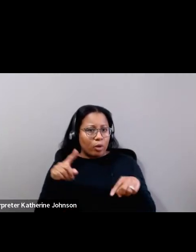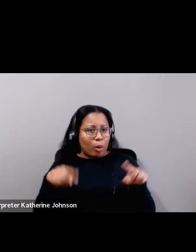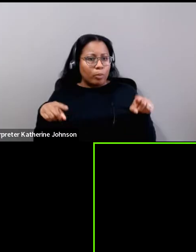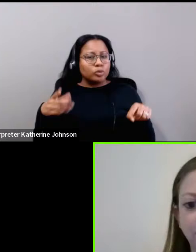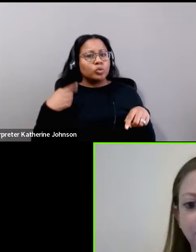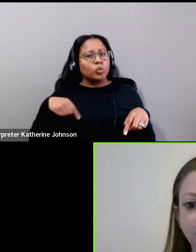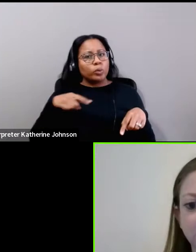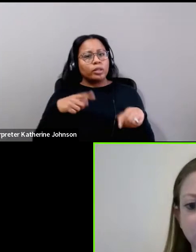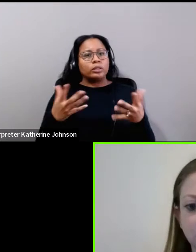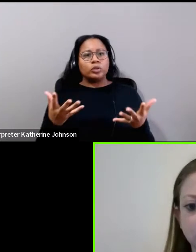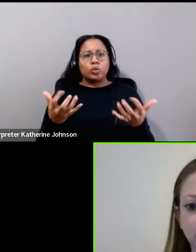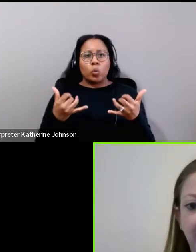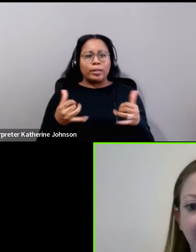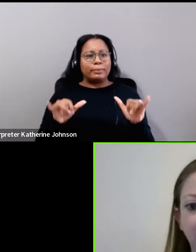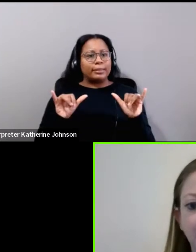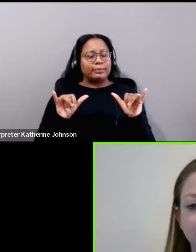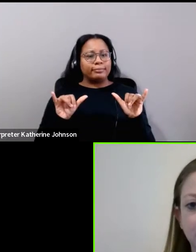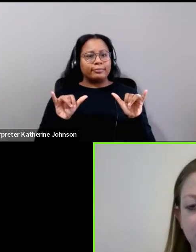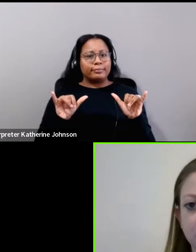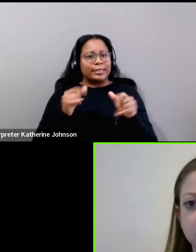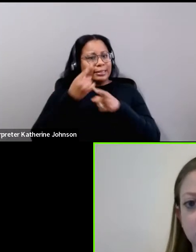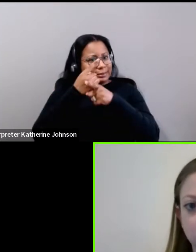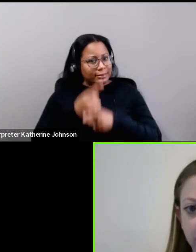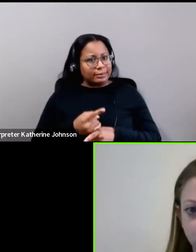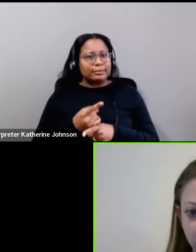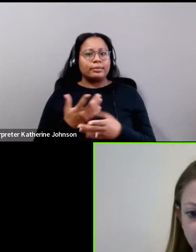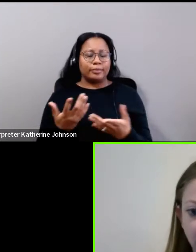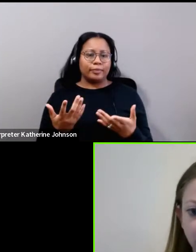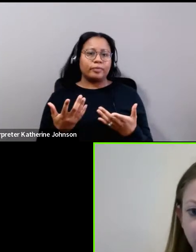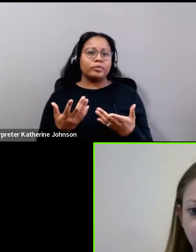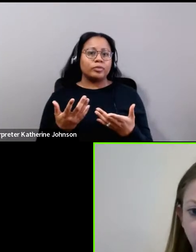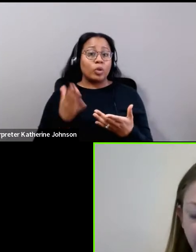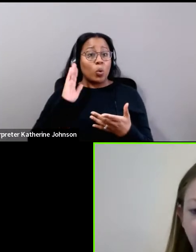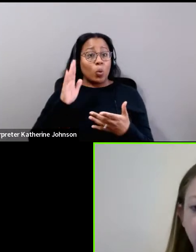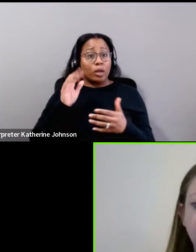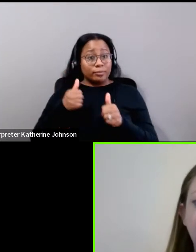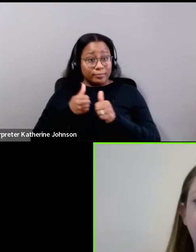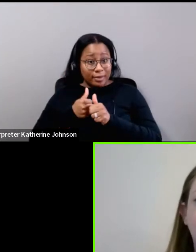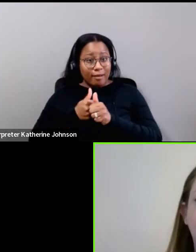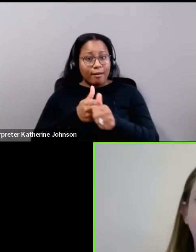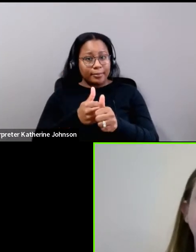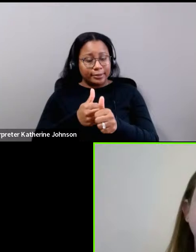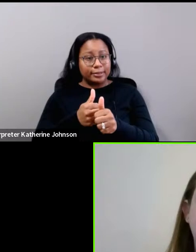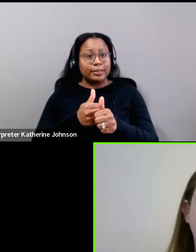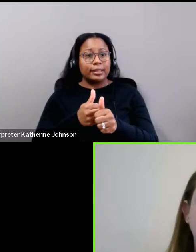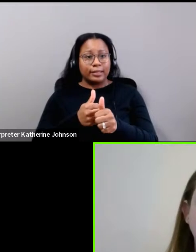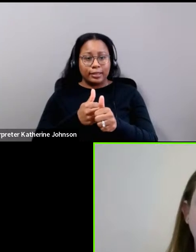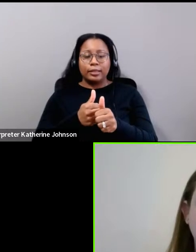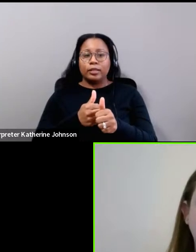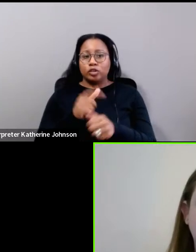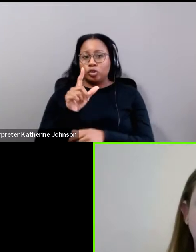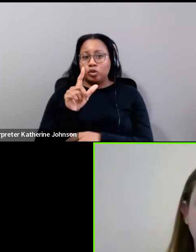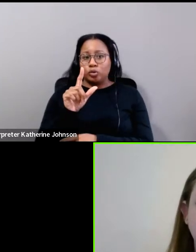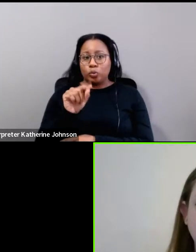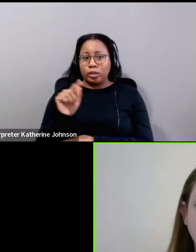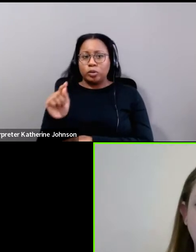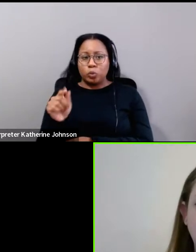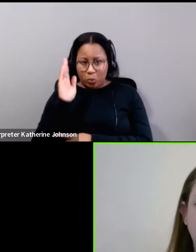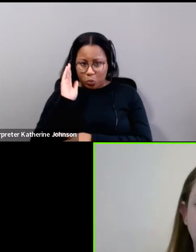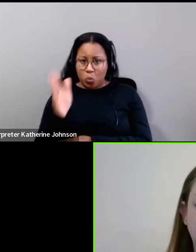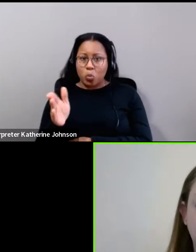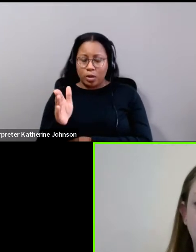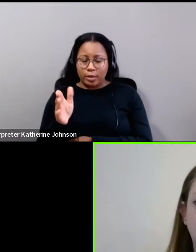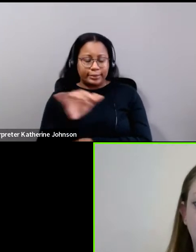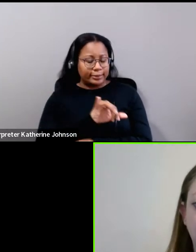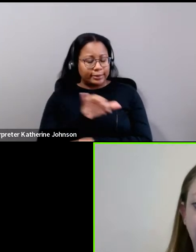2010 geographies. As soon as we can update things to the 2020 geographies, we will. And the same holds true for the